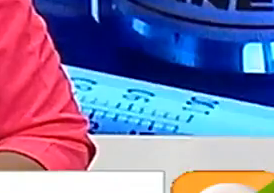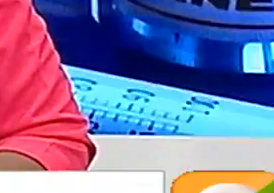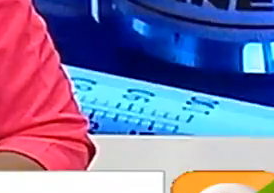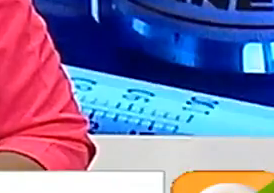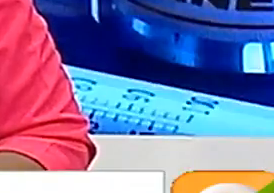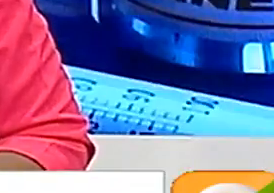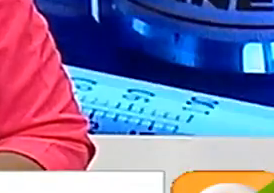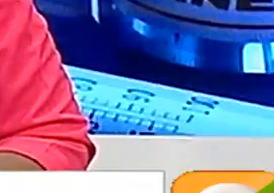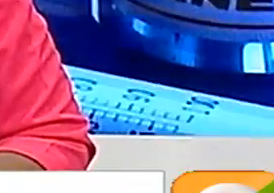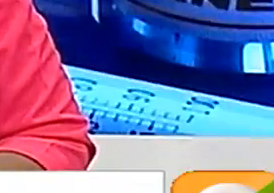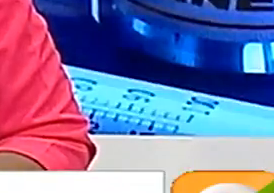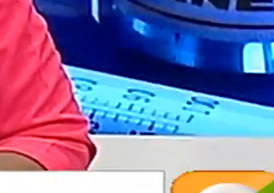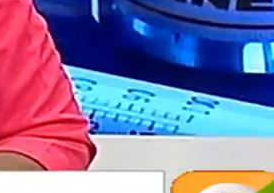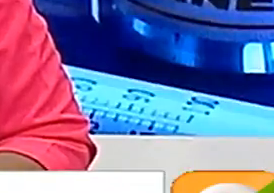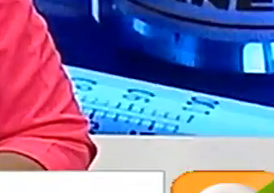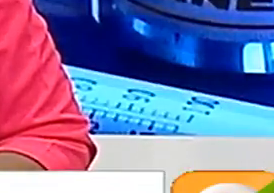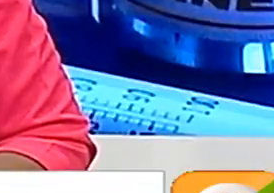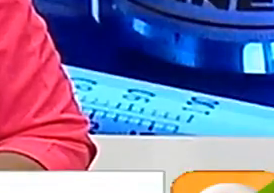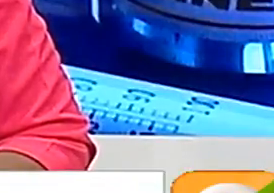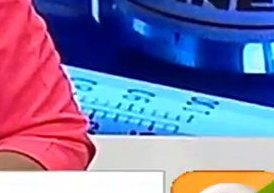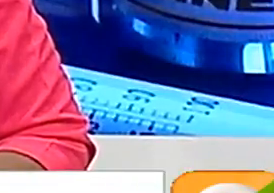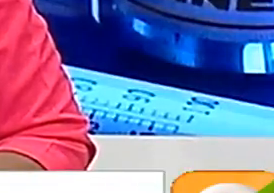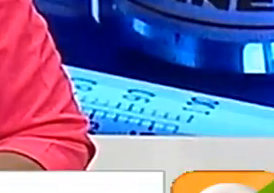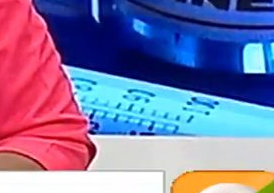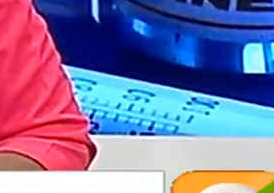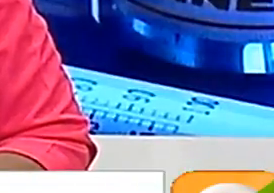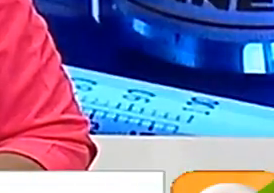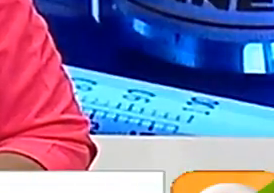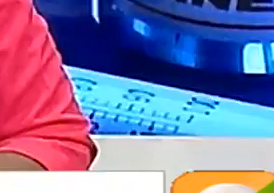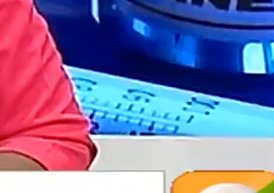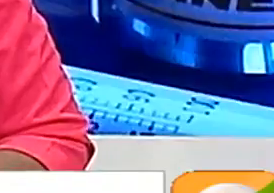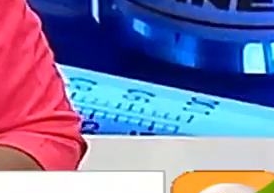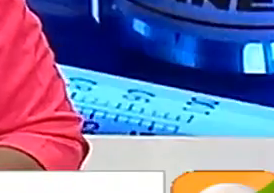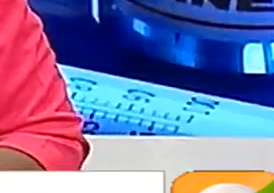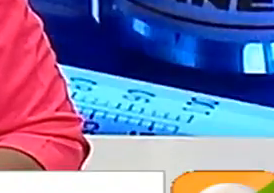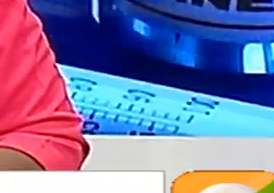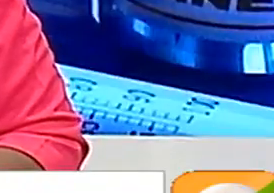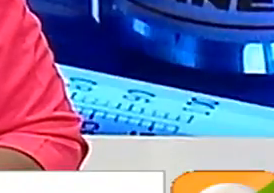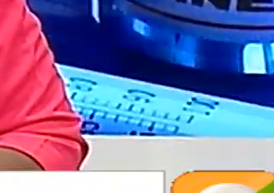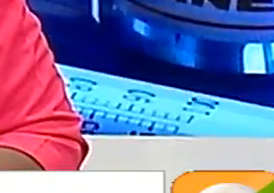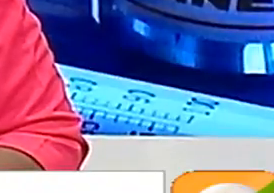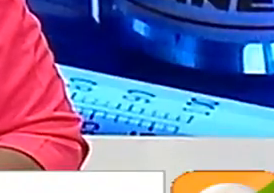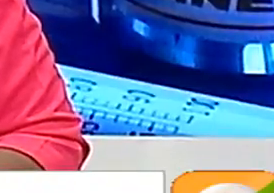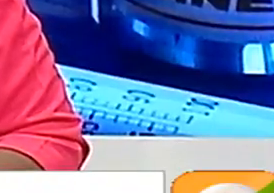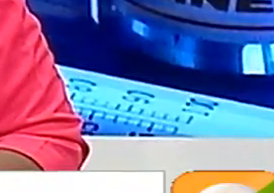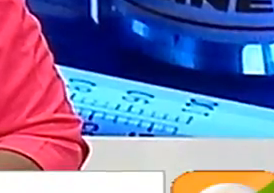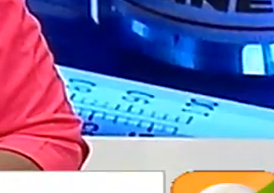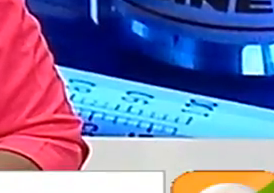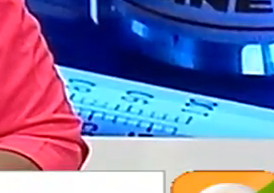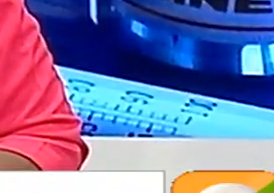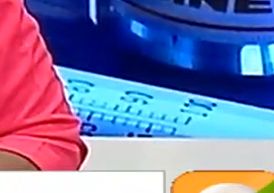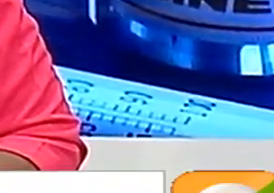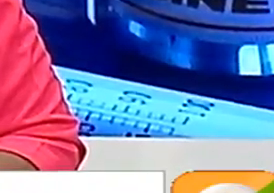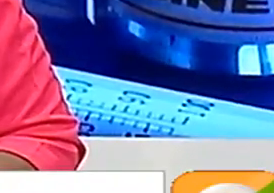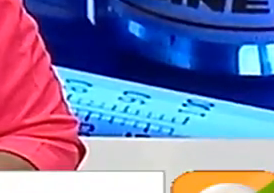In the government's strategy to combat the COVID-19 pandemic, you will now be required to provide proof of